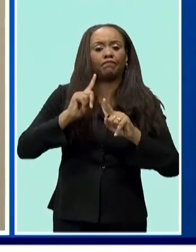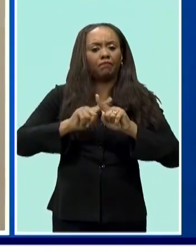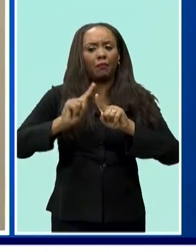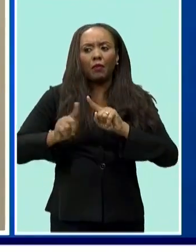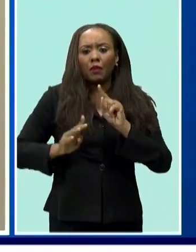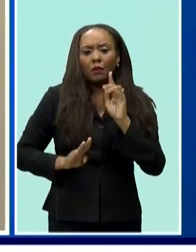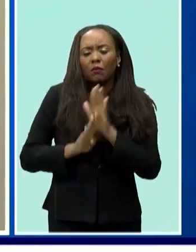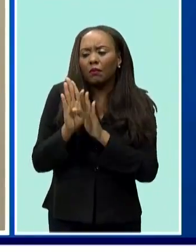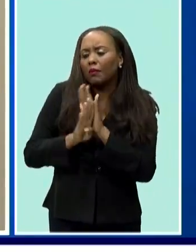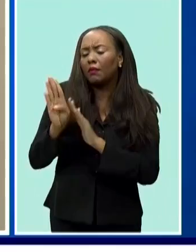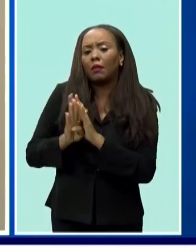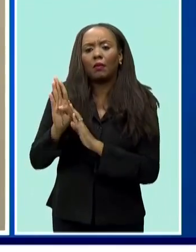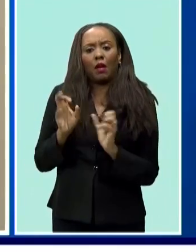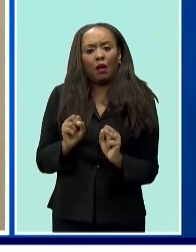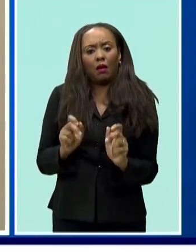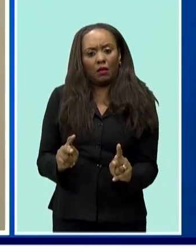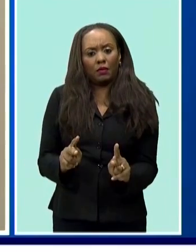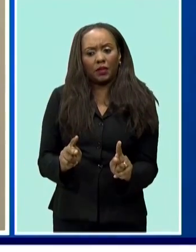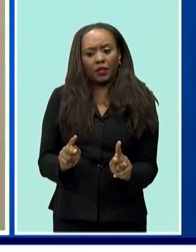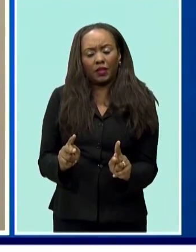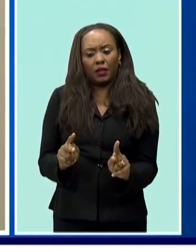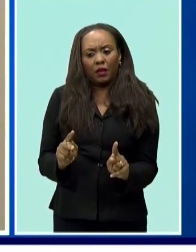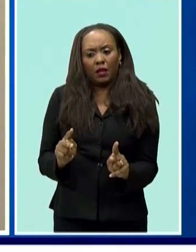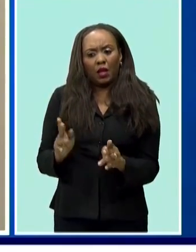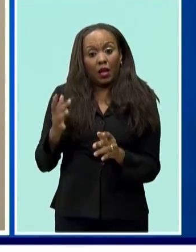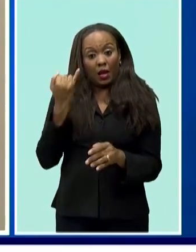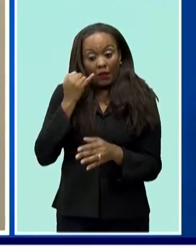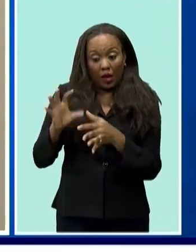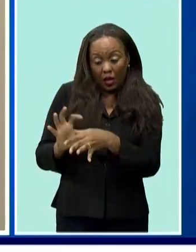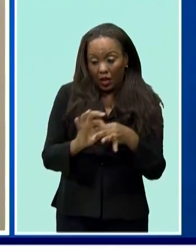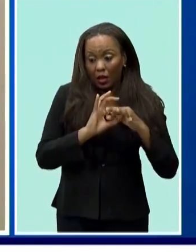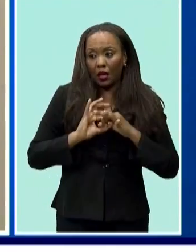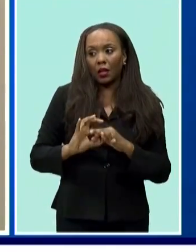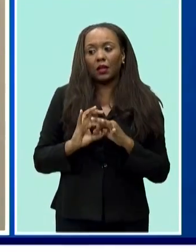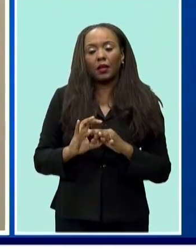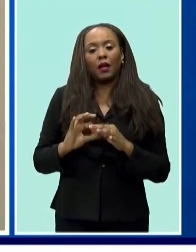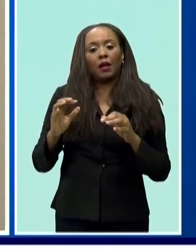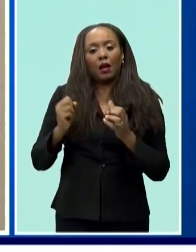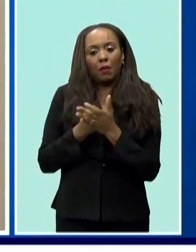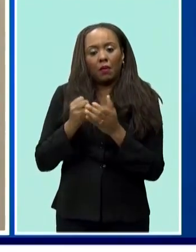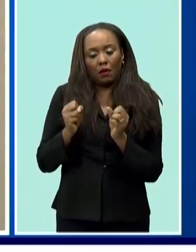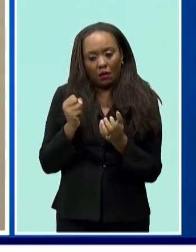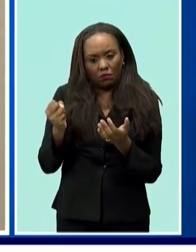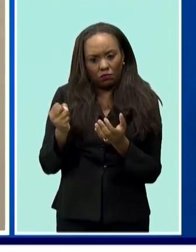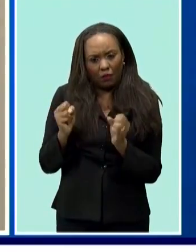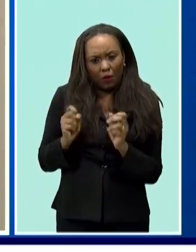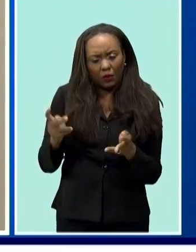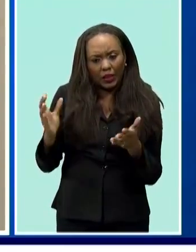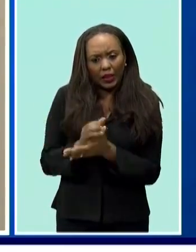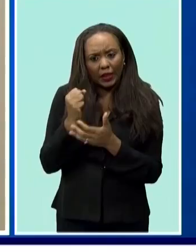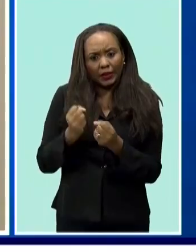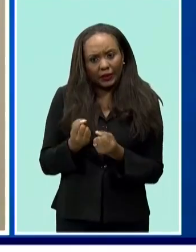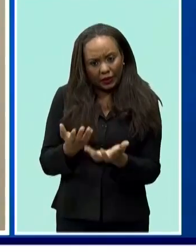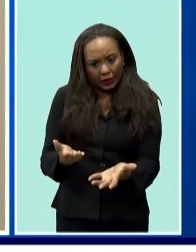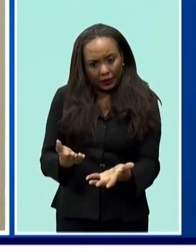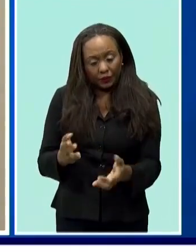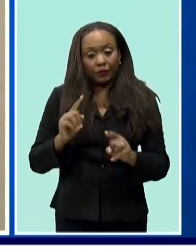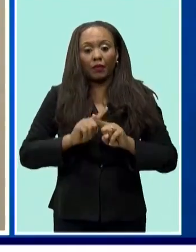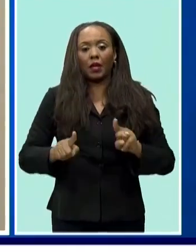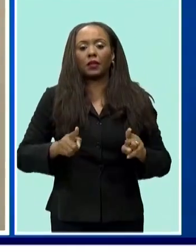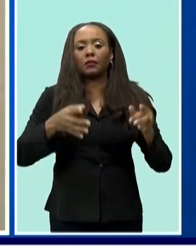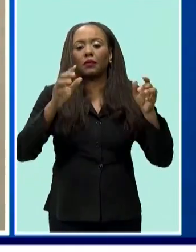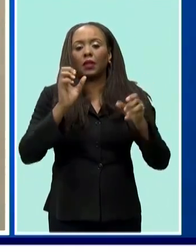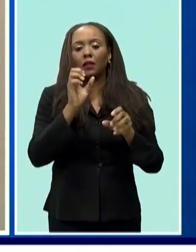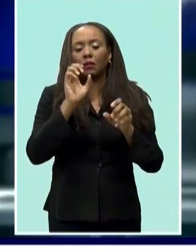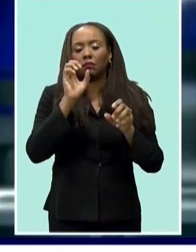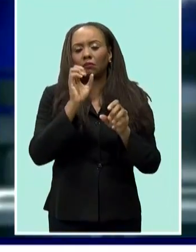that we need are all of a sudden there. But it requires decisions by us, and it requires decisions and commitment